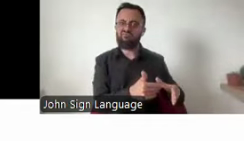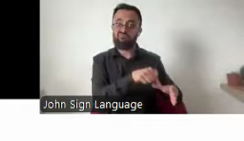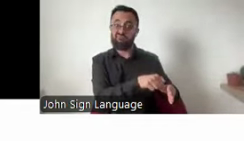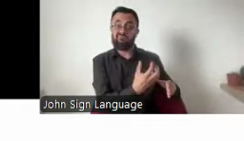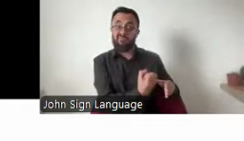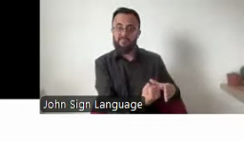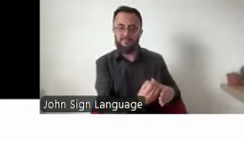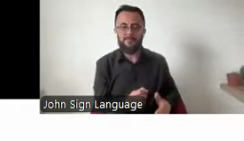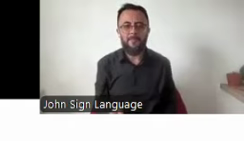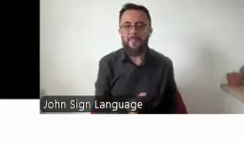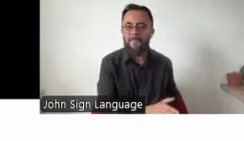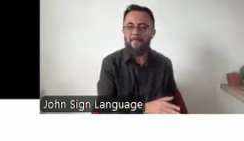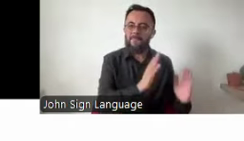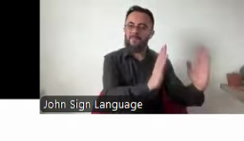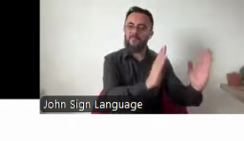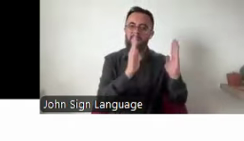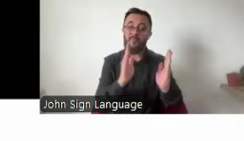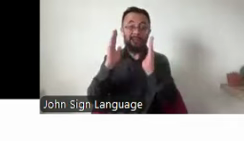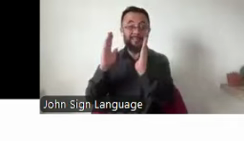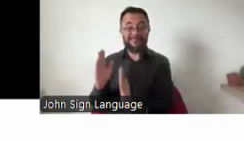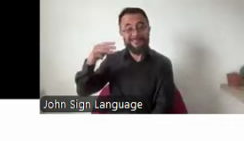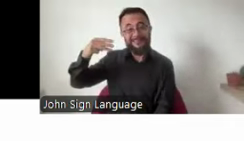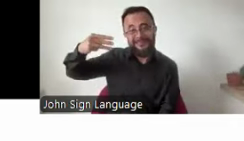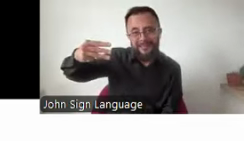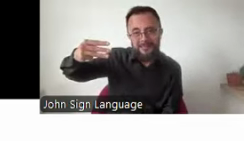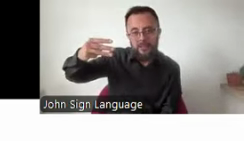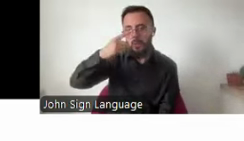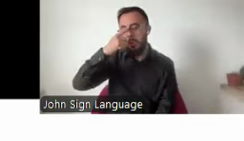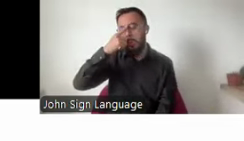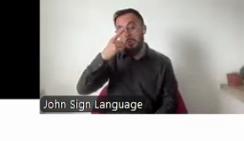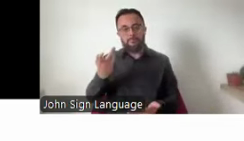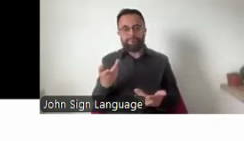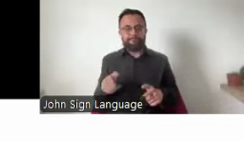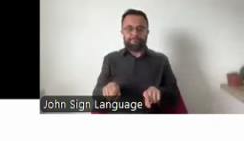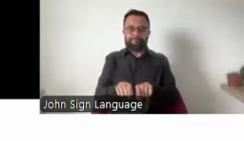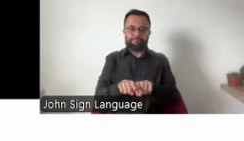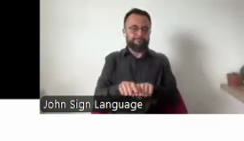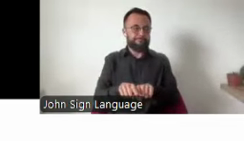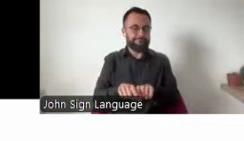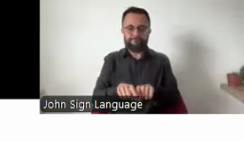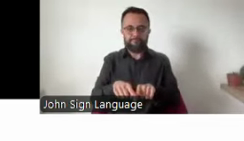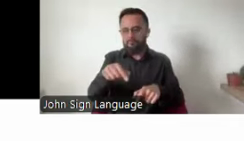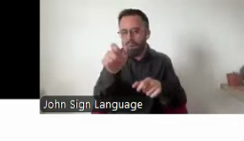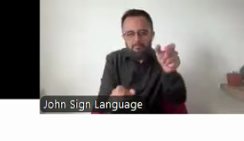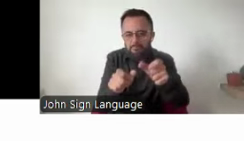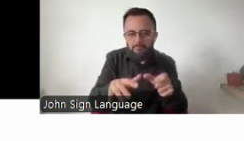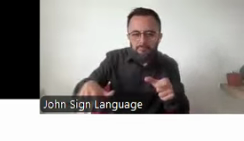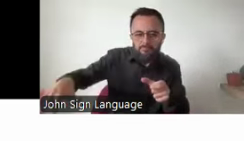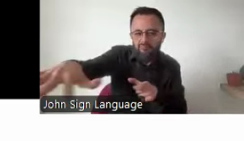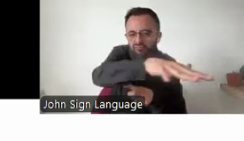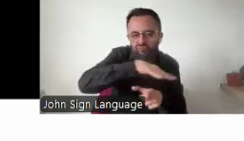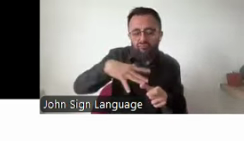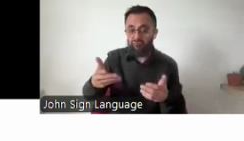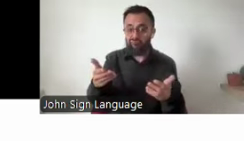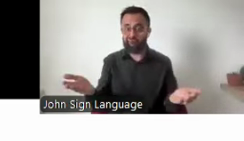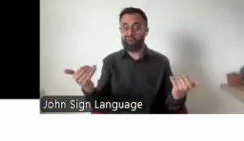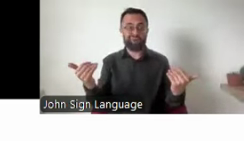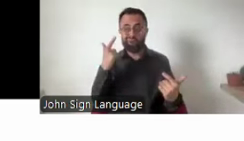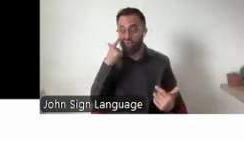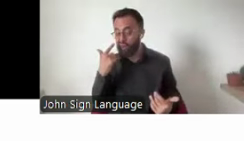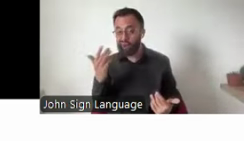do encourage all of the people involved in this process to come together and with